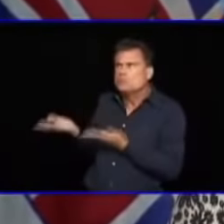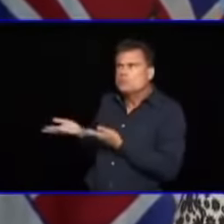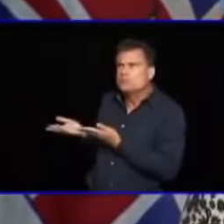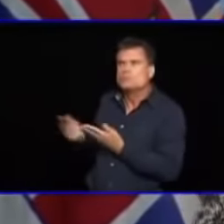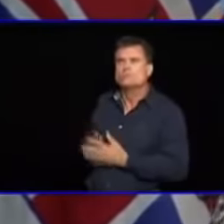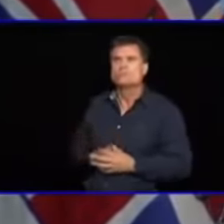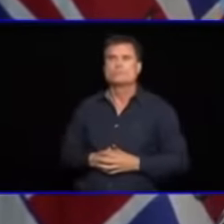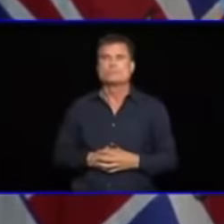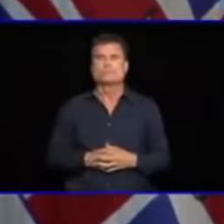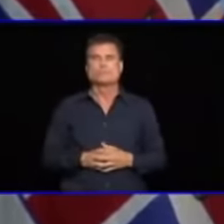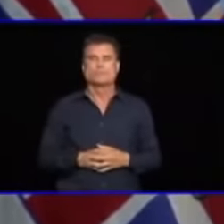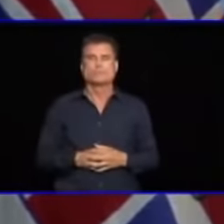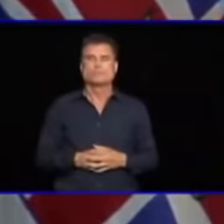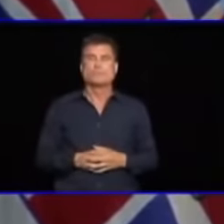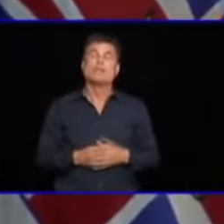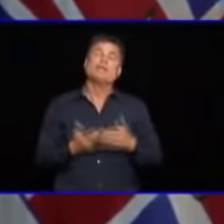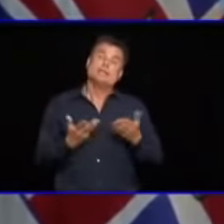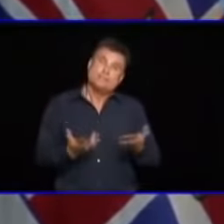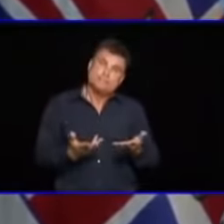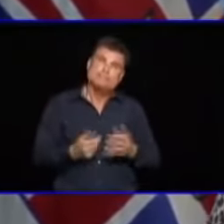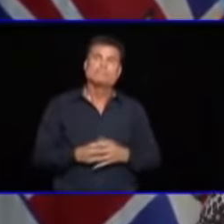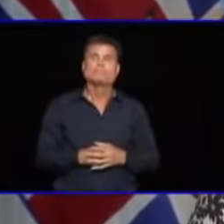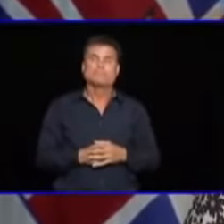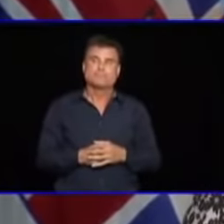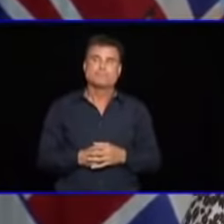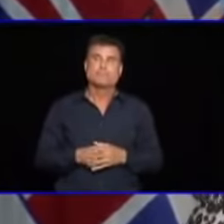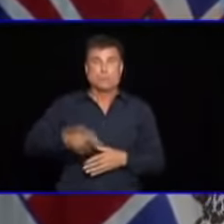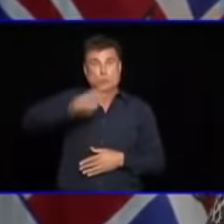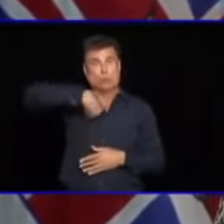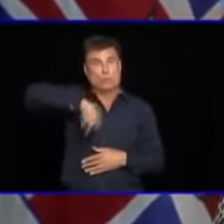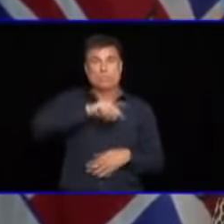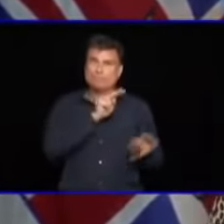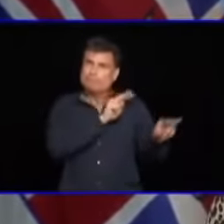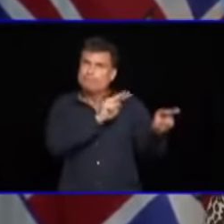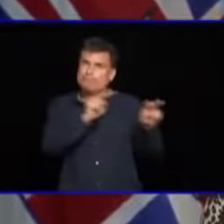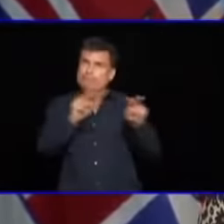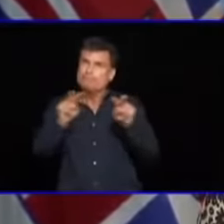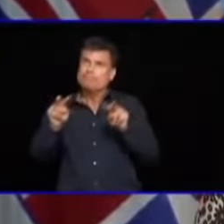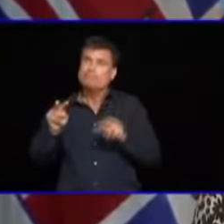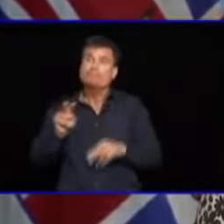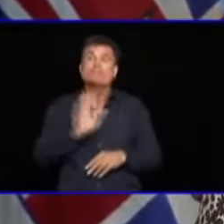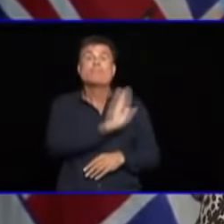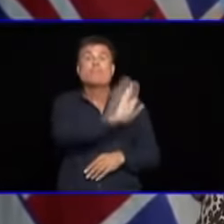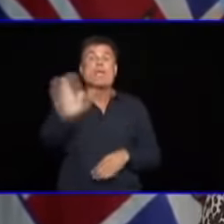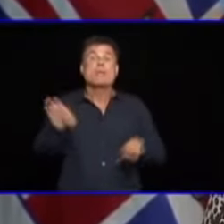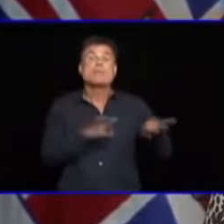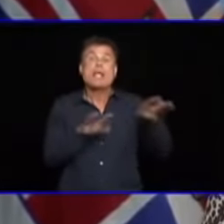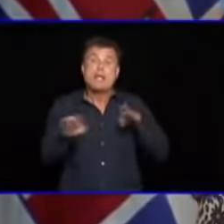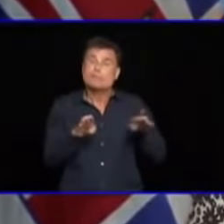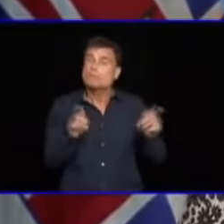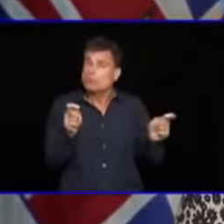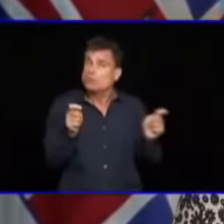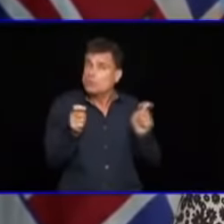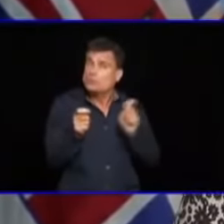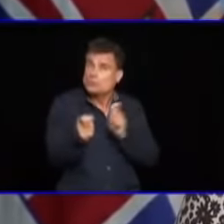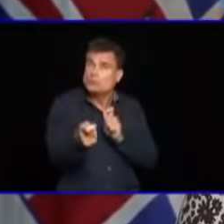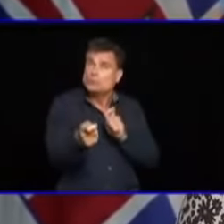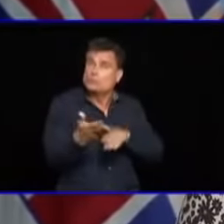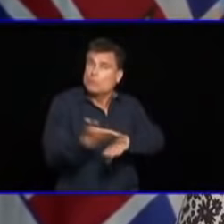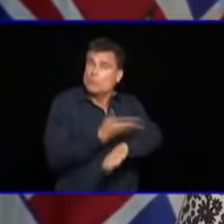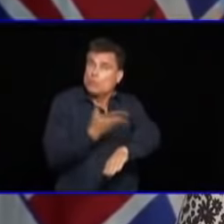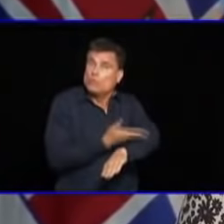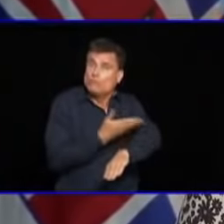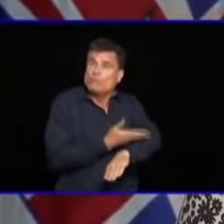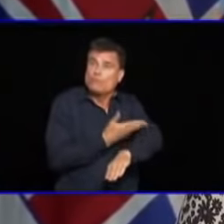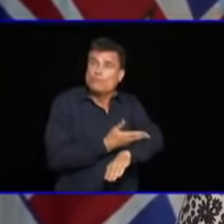know, we have seen people adjust their behaviors, and for that I'm very grateful. And I think most people are doing the